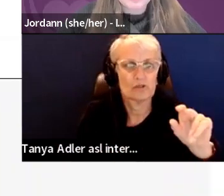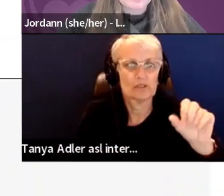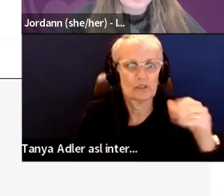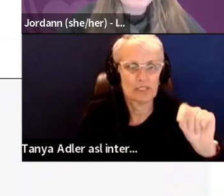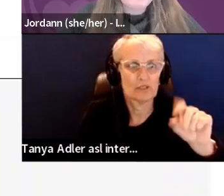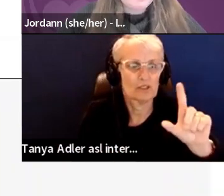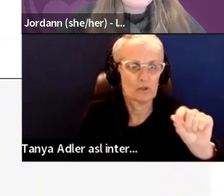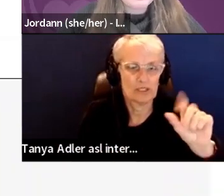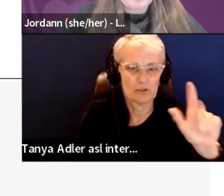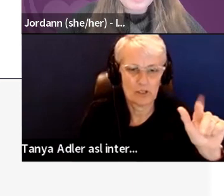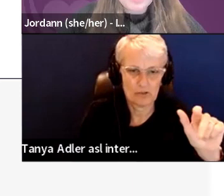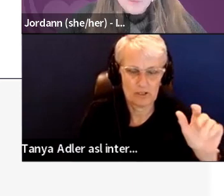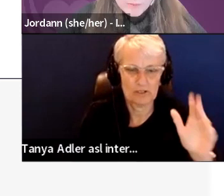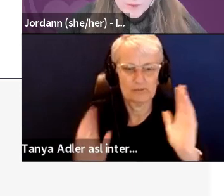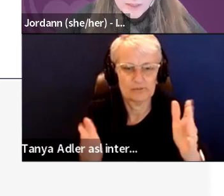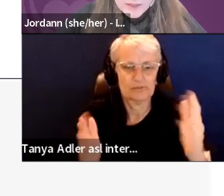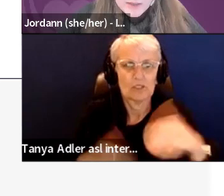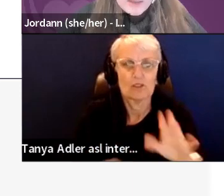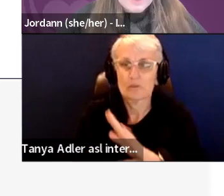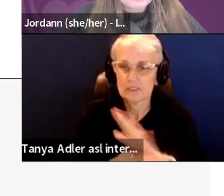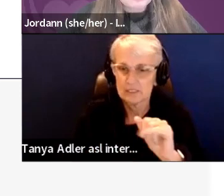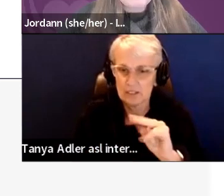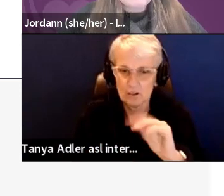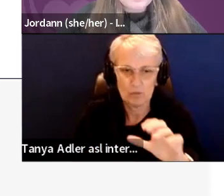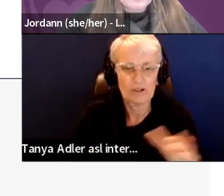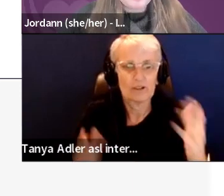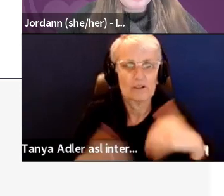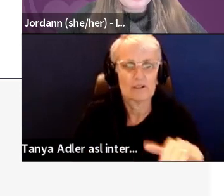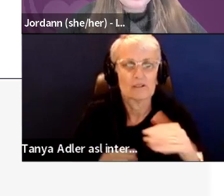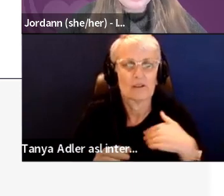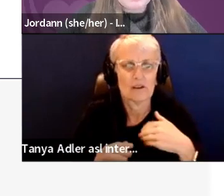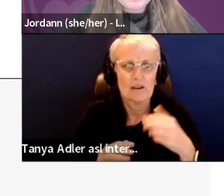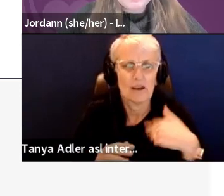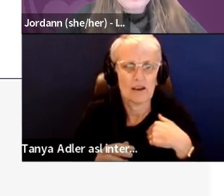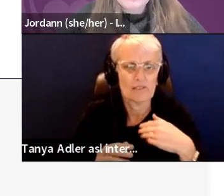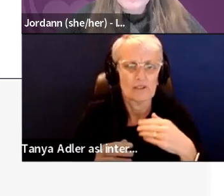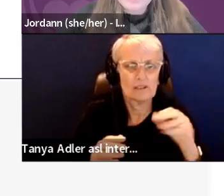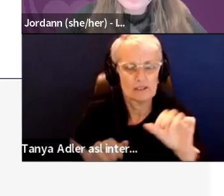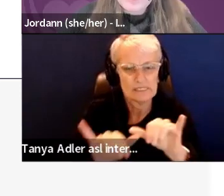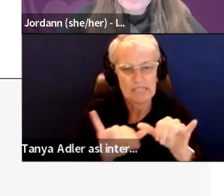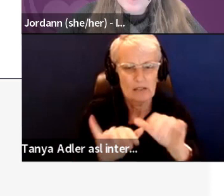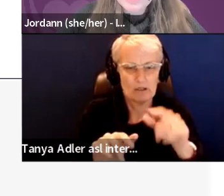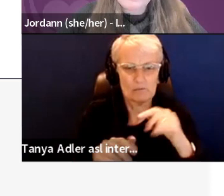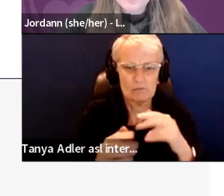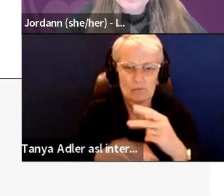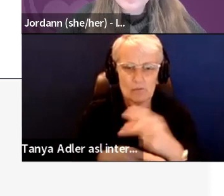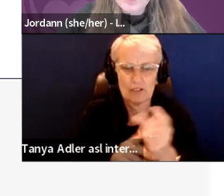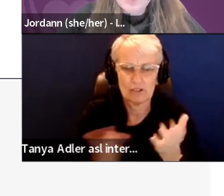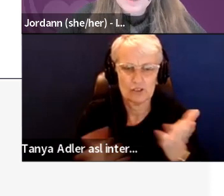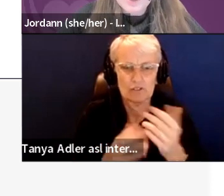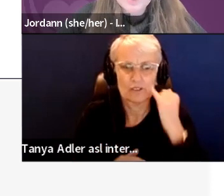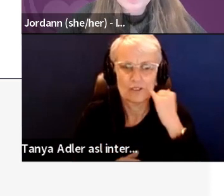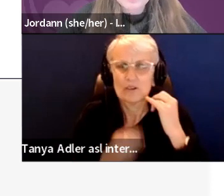the project period. Is your business incorporated? And do you have a scalable product or service? The incorporated question, if you